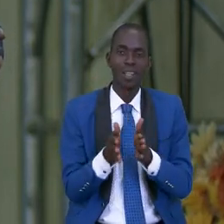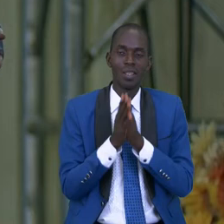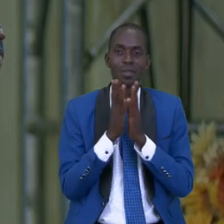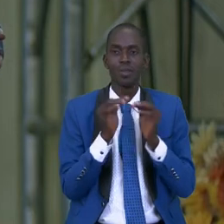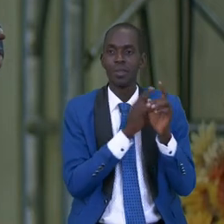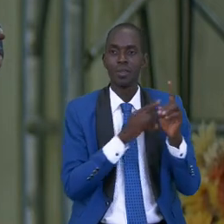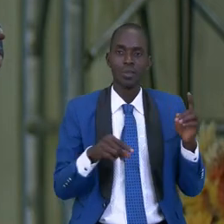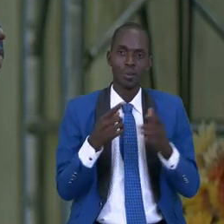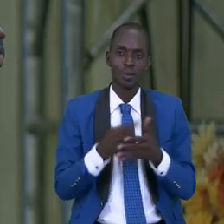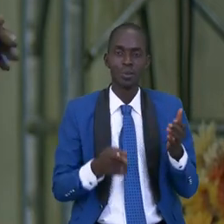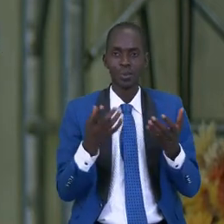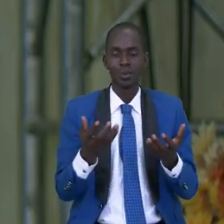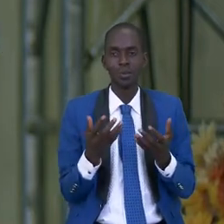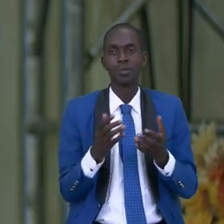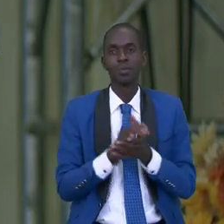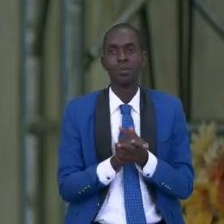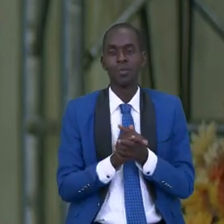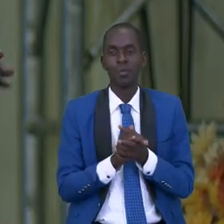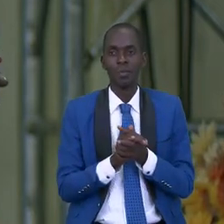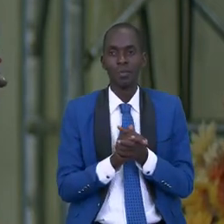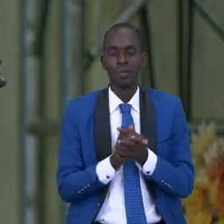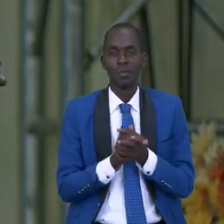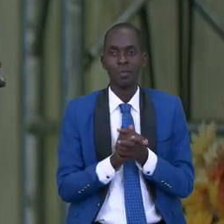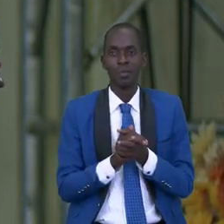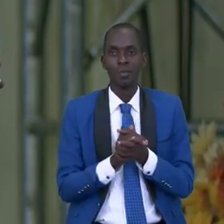After you finish, yes, I can see those flags there.